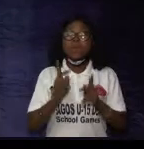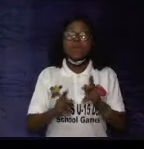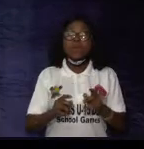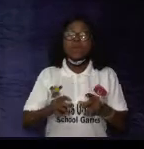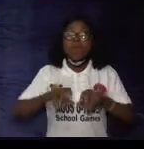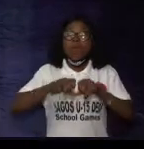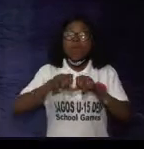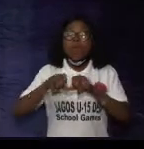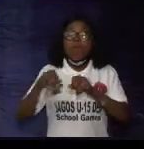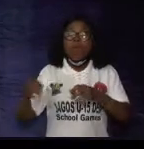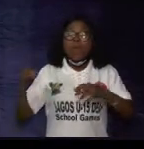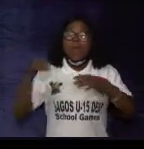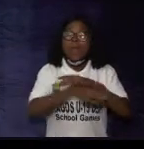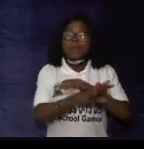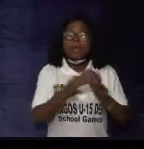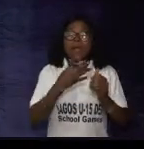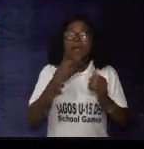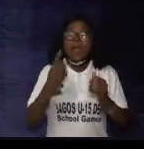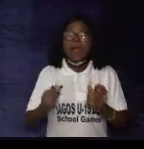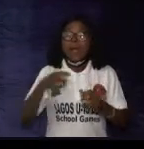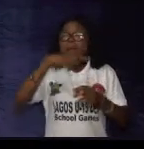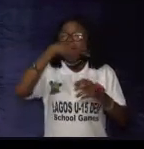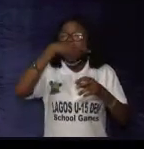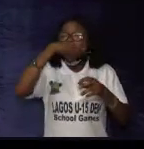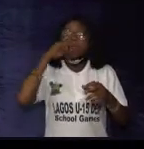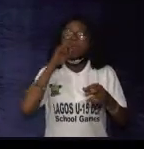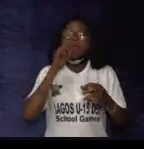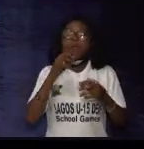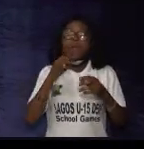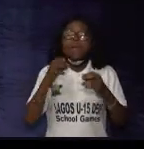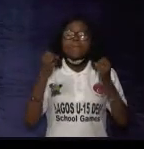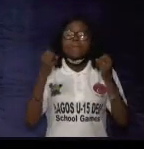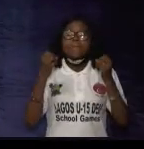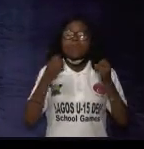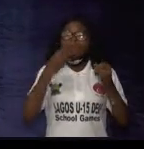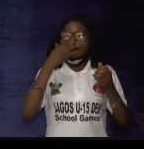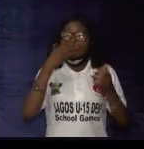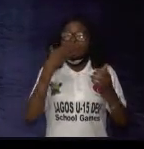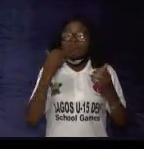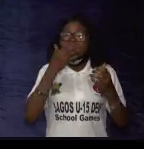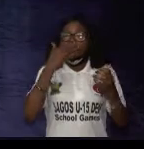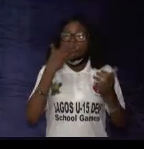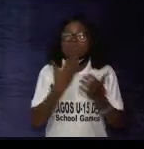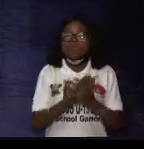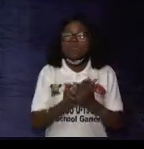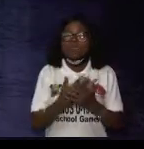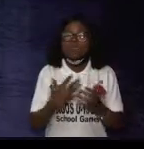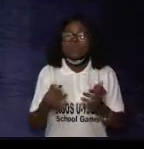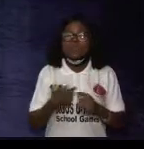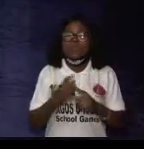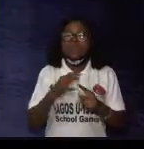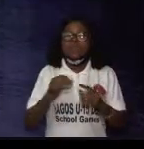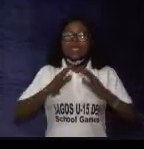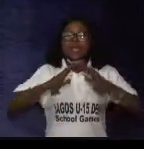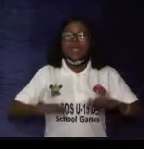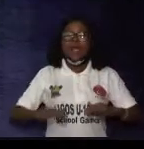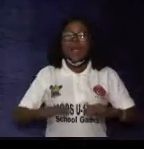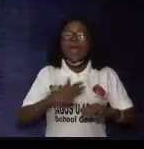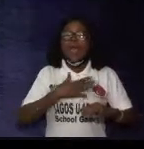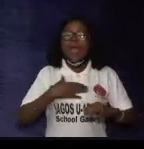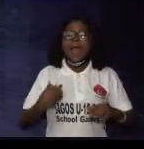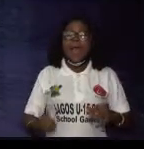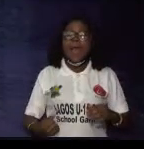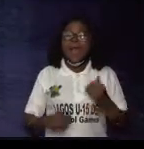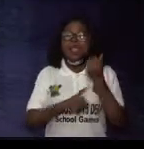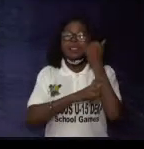Some people broke in and stole valuable items from that house. Some people broke in